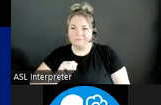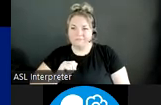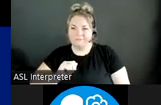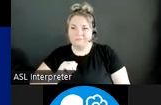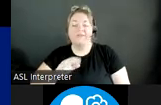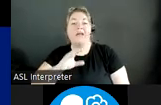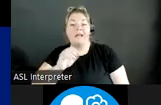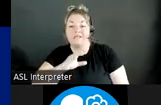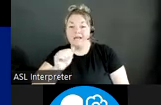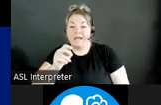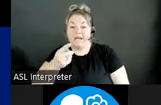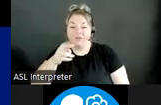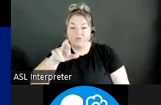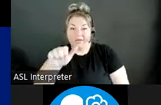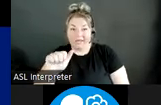Andrea.